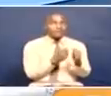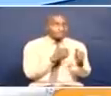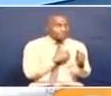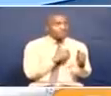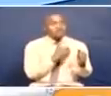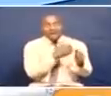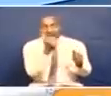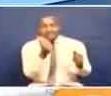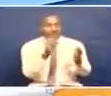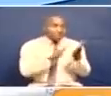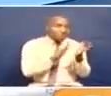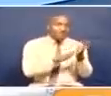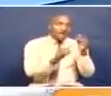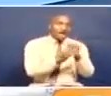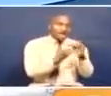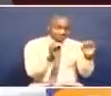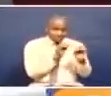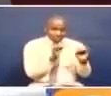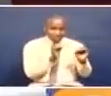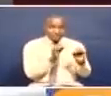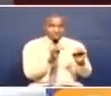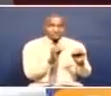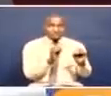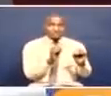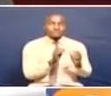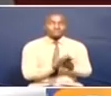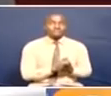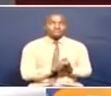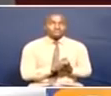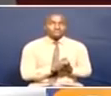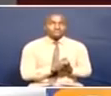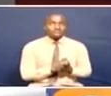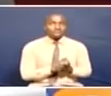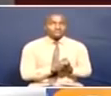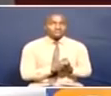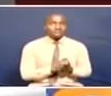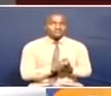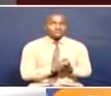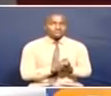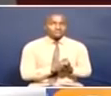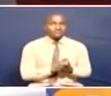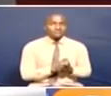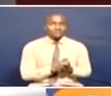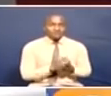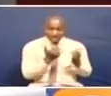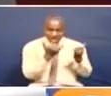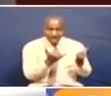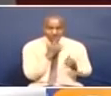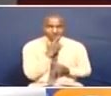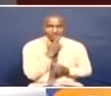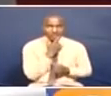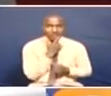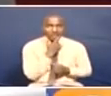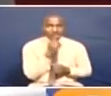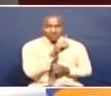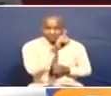were made, you know, that were a bit unpalatable. Mm. It would be unfair to do that. We've agreed on that. The philosophical